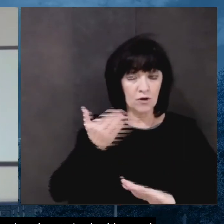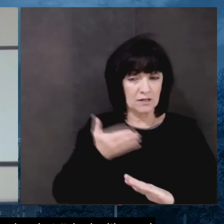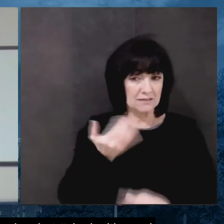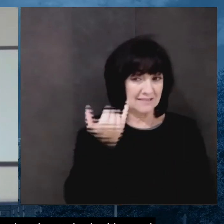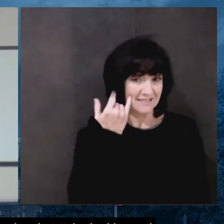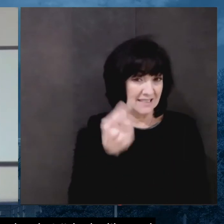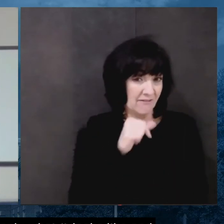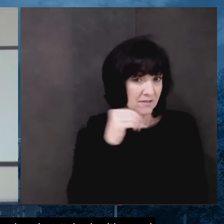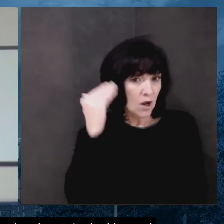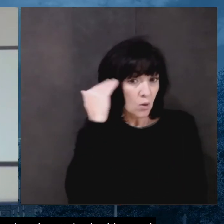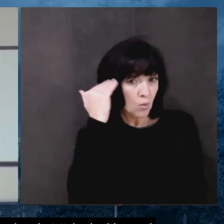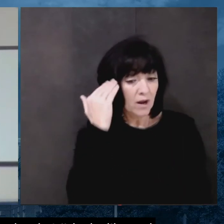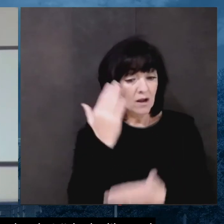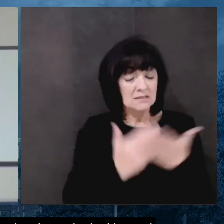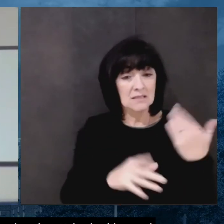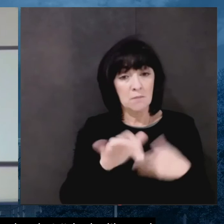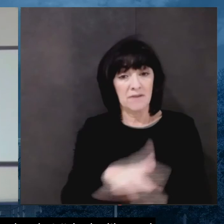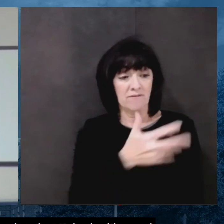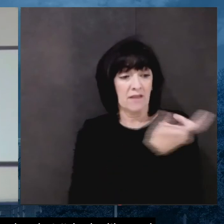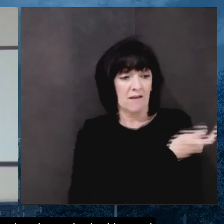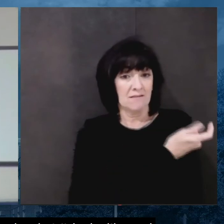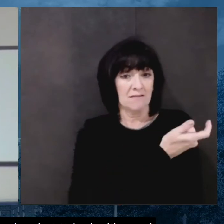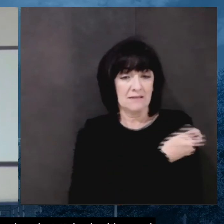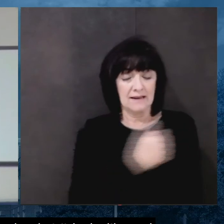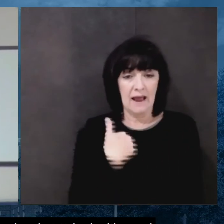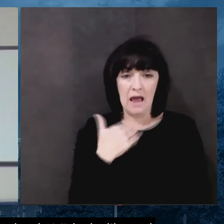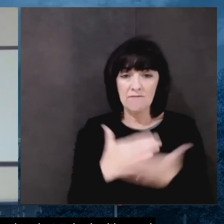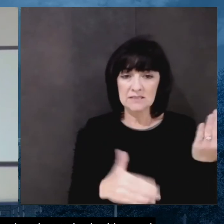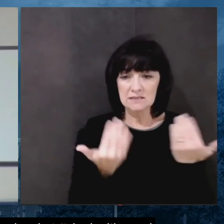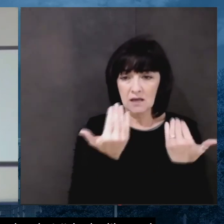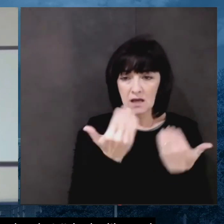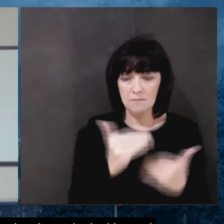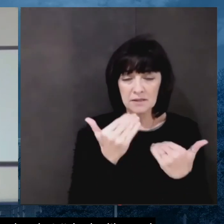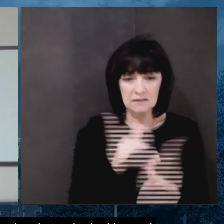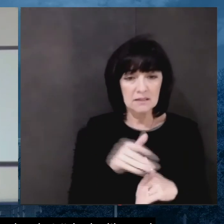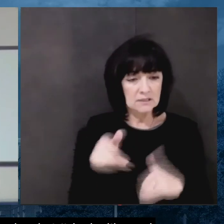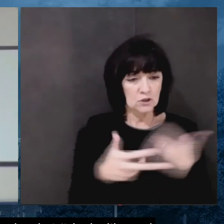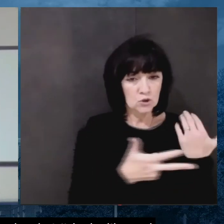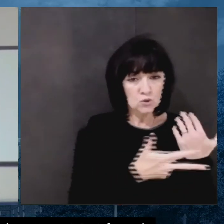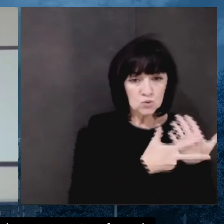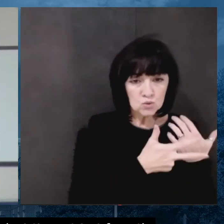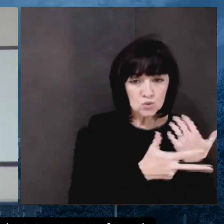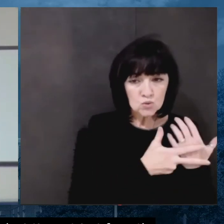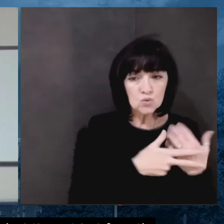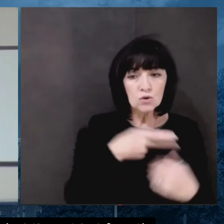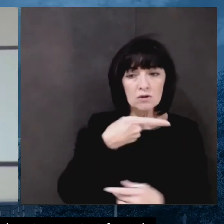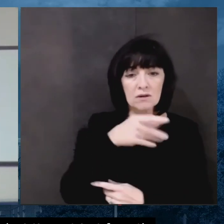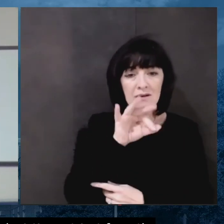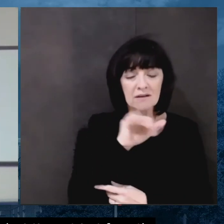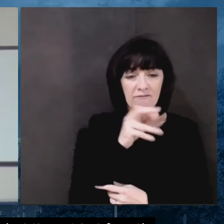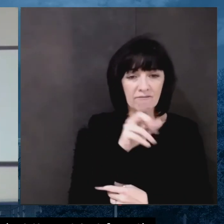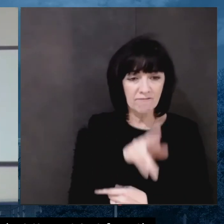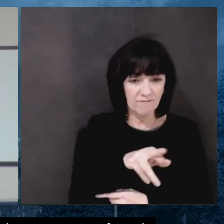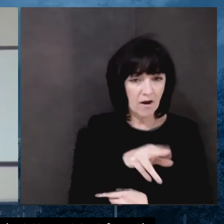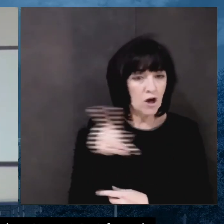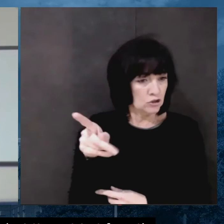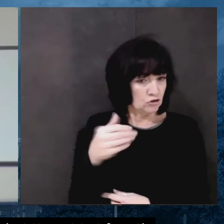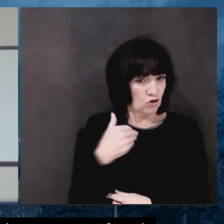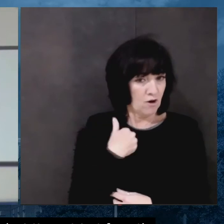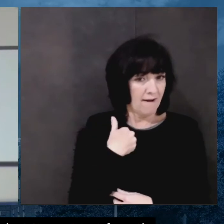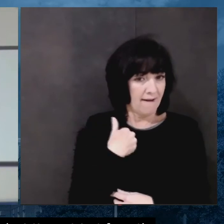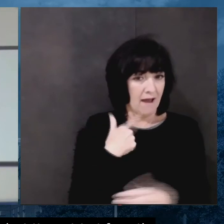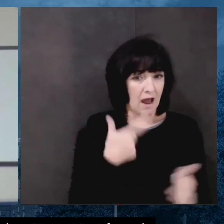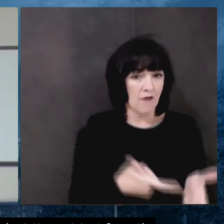have some limitations in logistics, not just from the storage. For instance, Pfizer requires ultra cold chain storage, which may limit